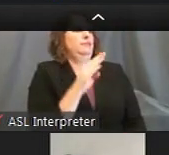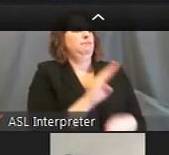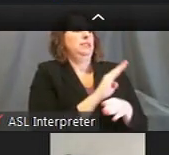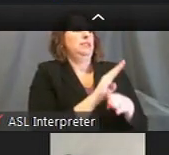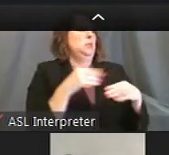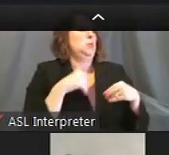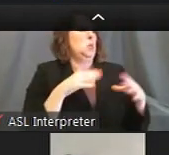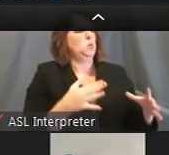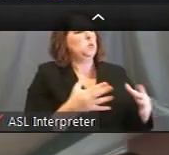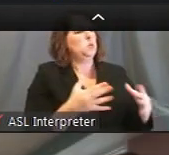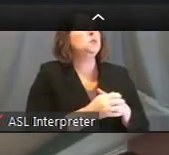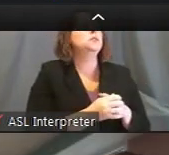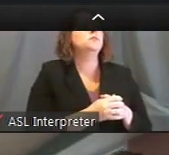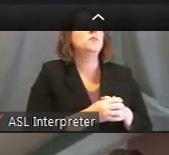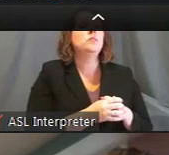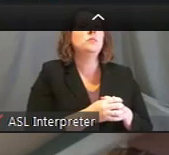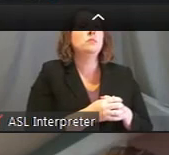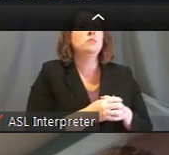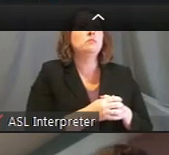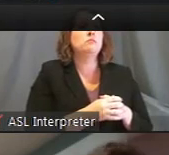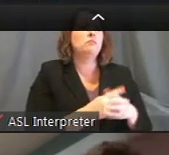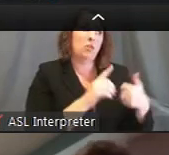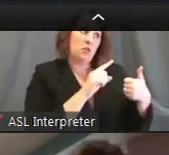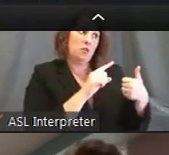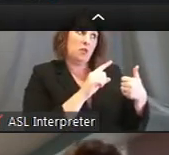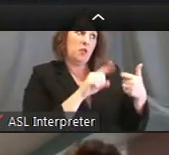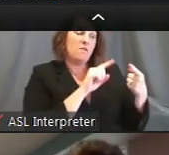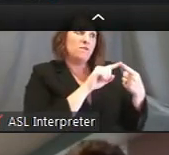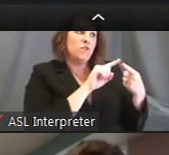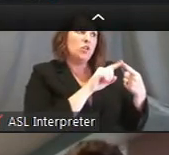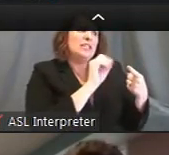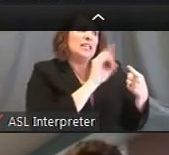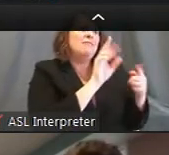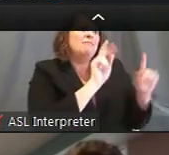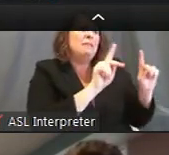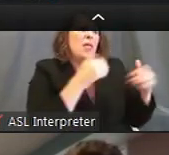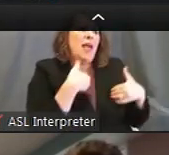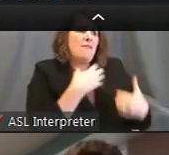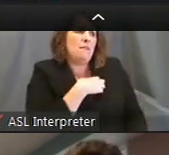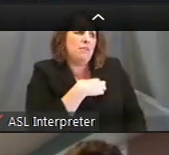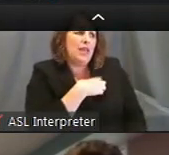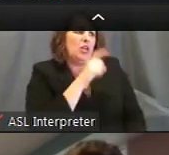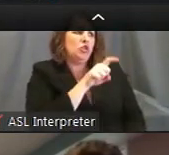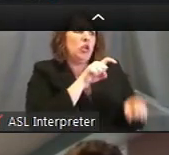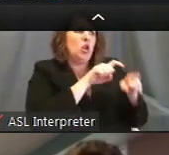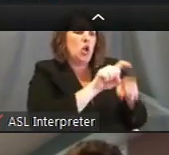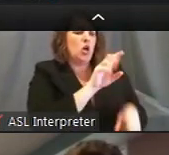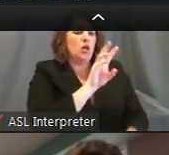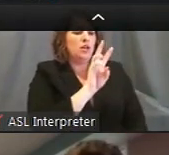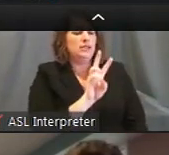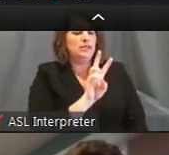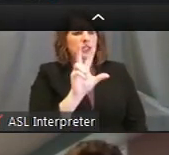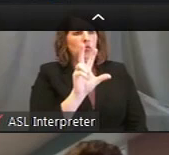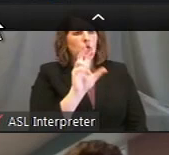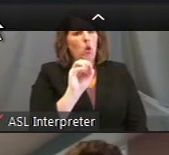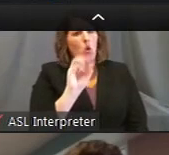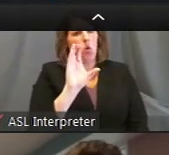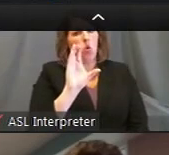We have, first of all, if people have a complaint, they should call 630-CITY. My team is now cataloging the